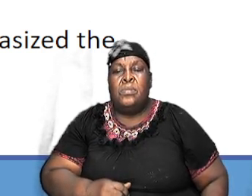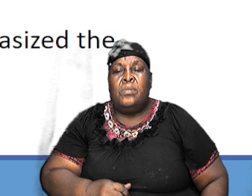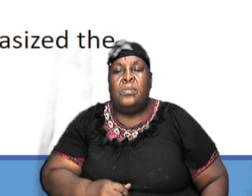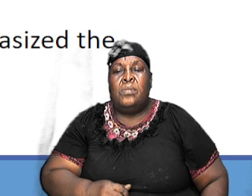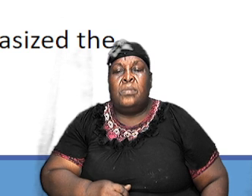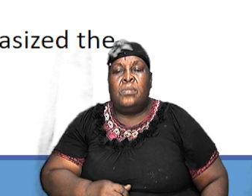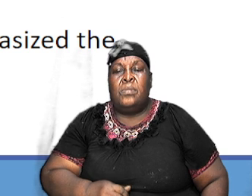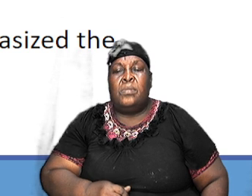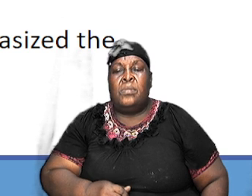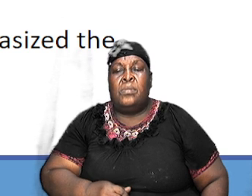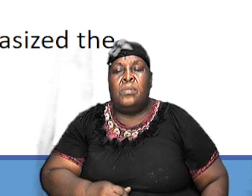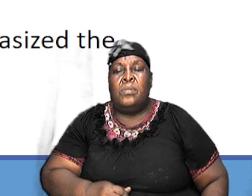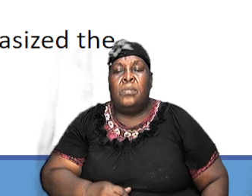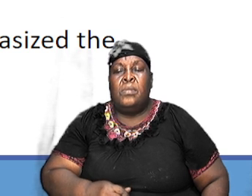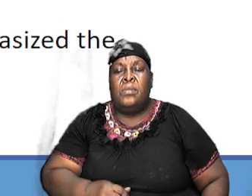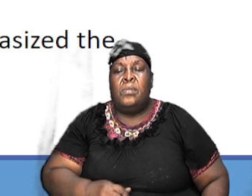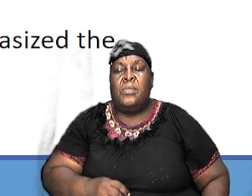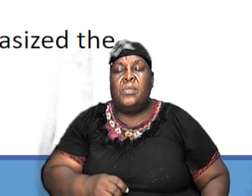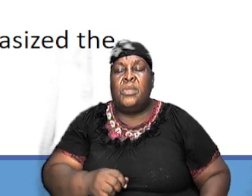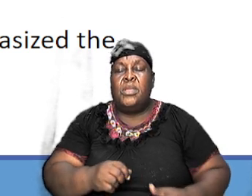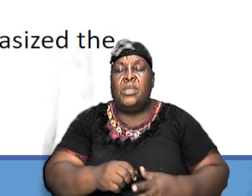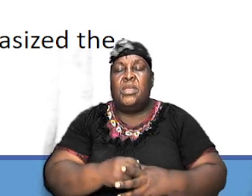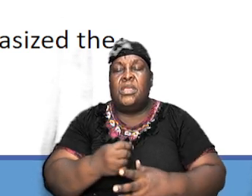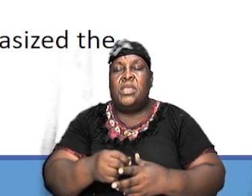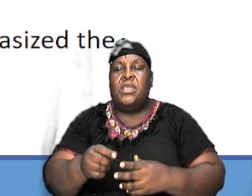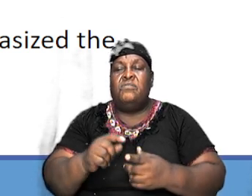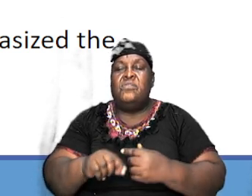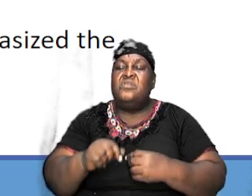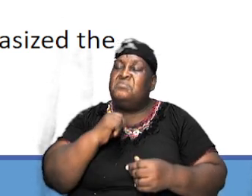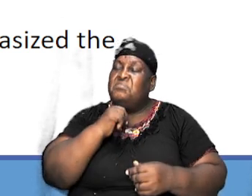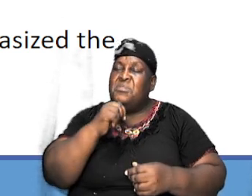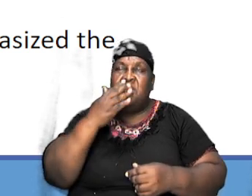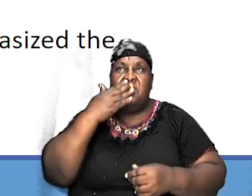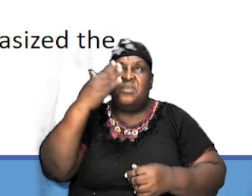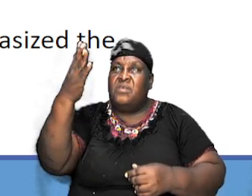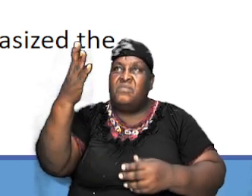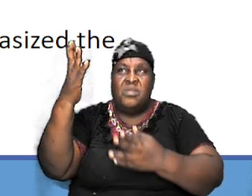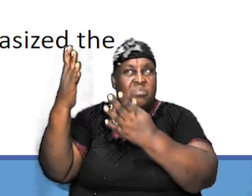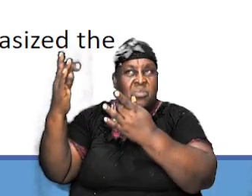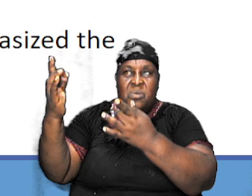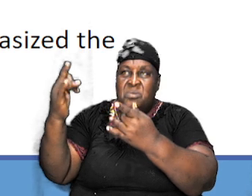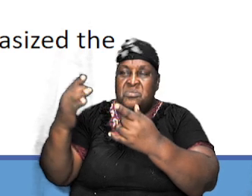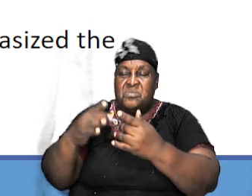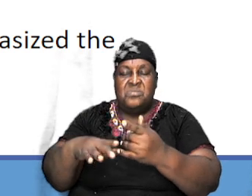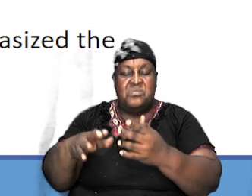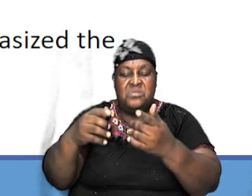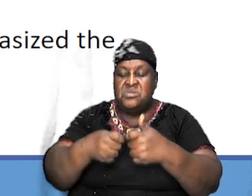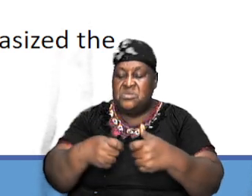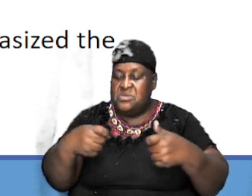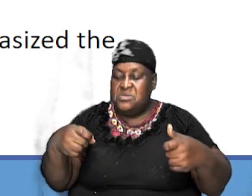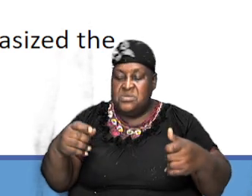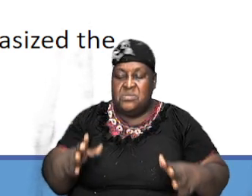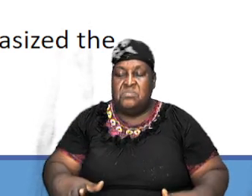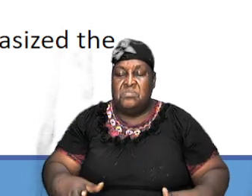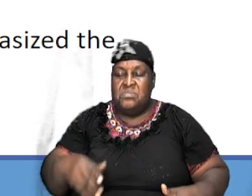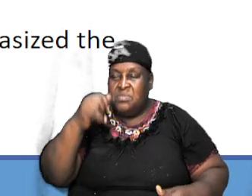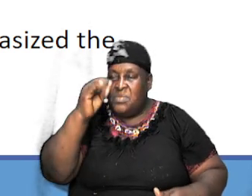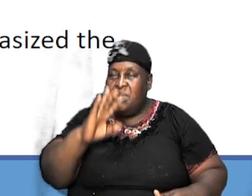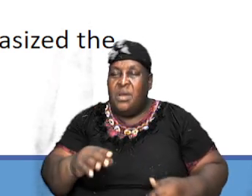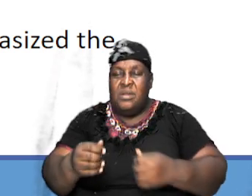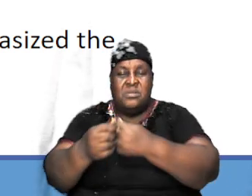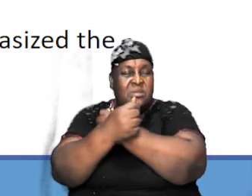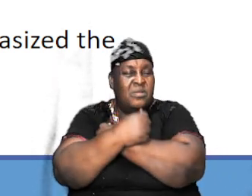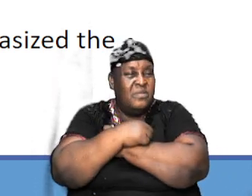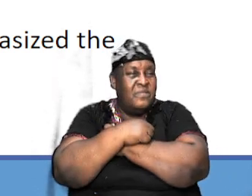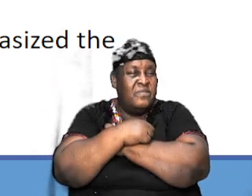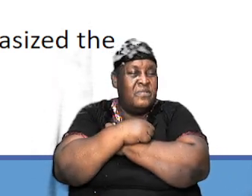is that even to the unthankful and merciful to sinners. So God is loving even